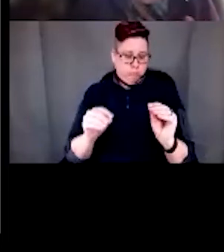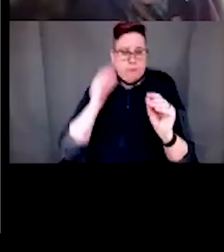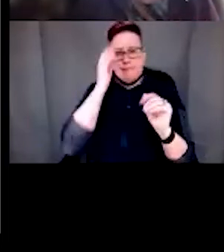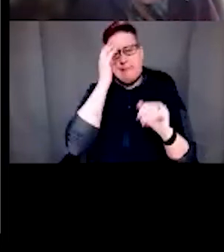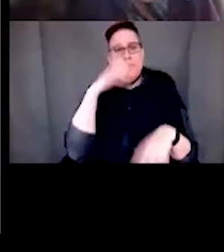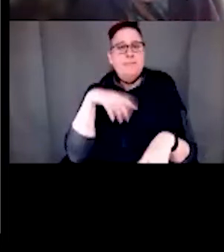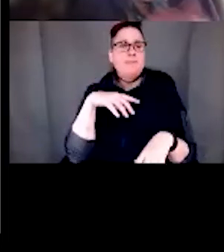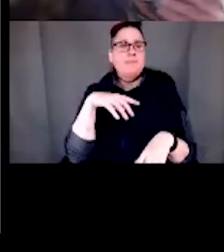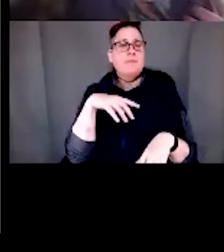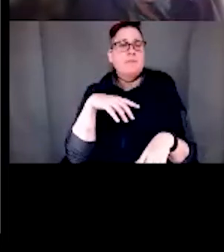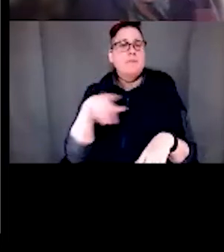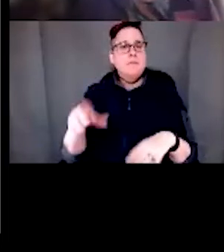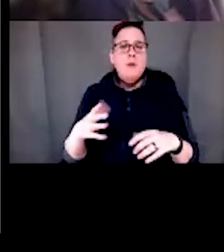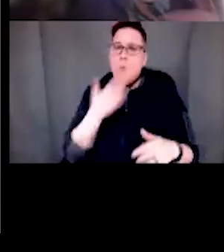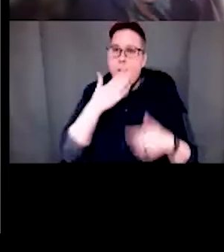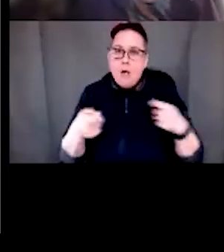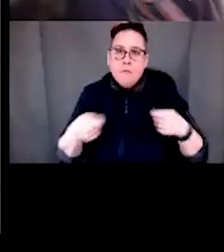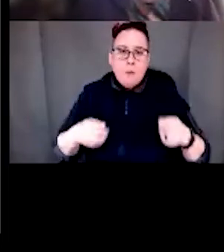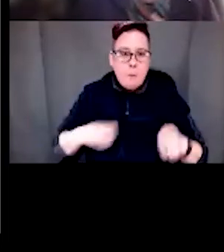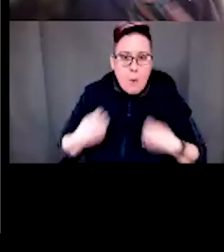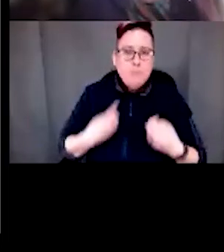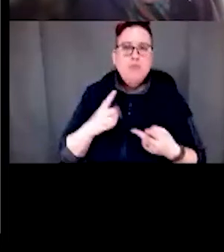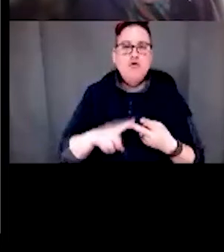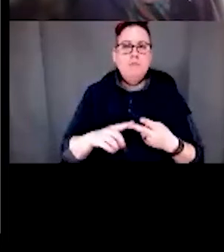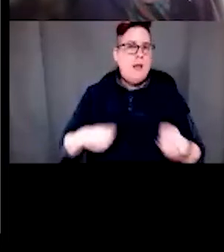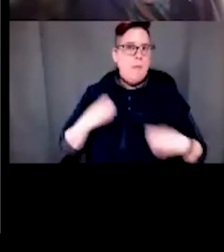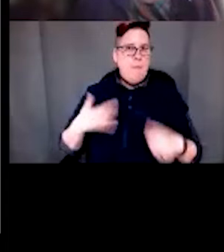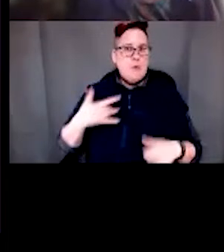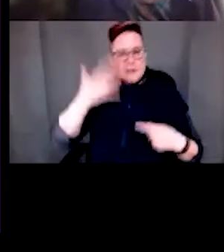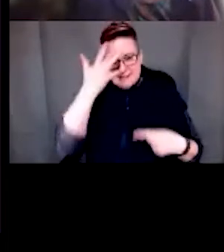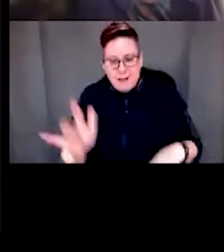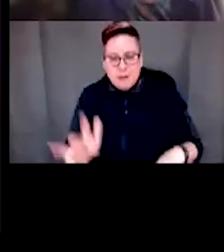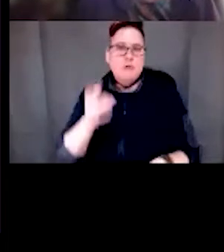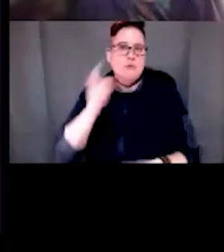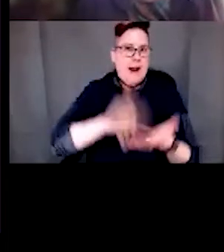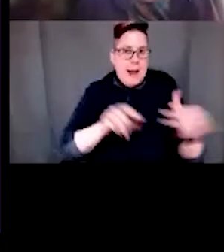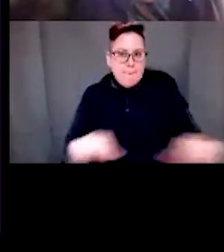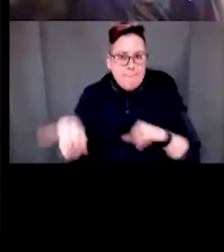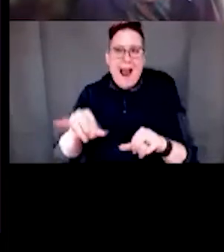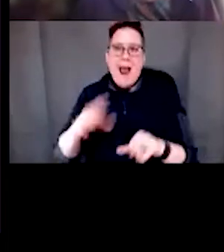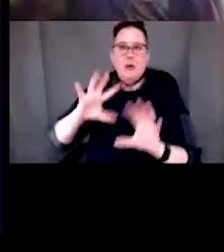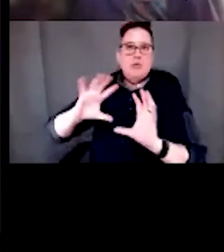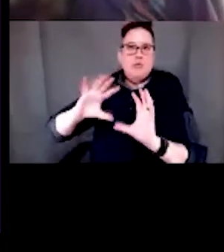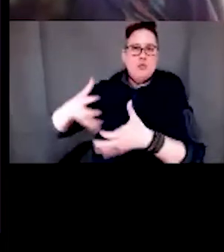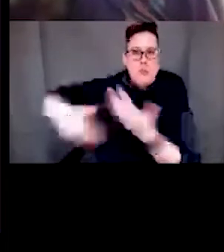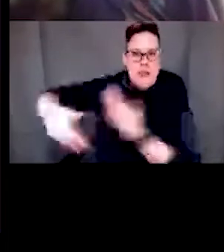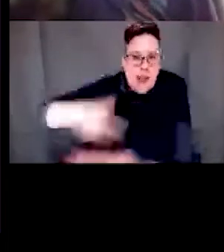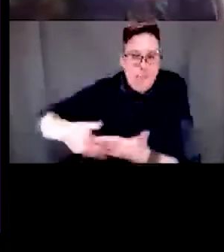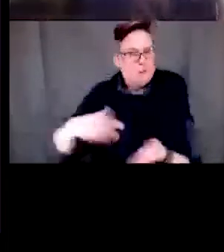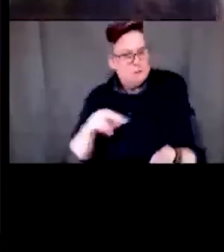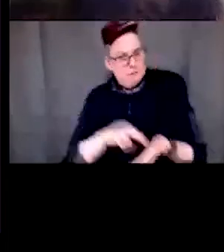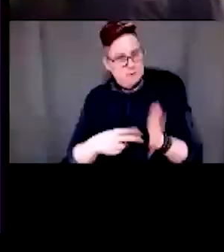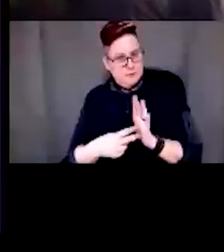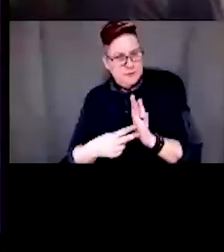emotionally intelligent and understands individual and group dynamics. What's that mean? Well, it means that you have